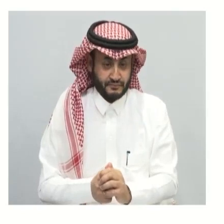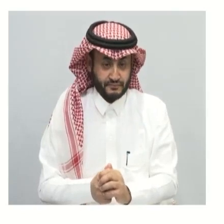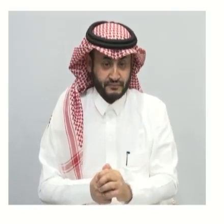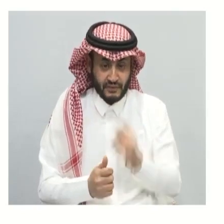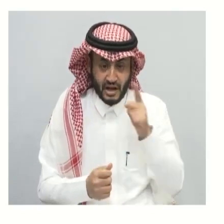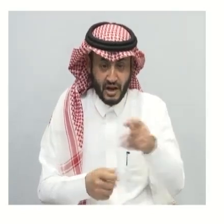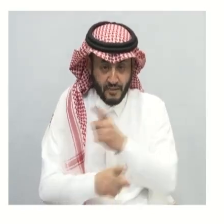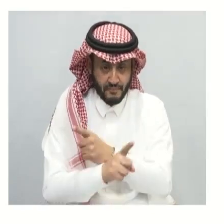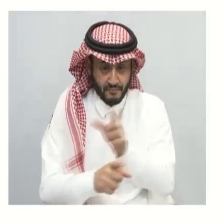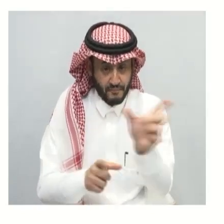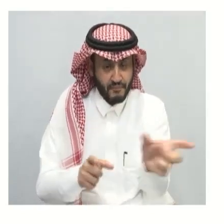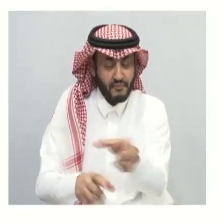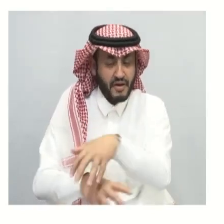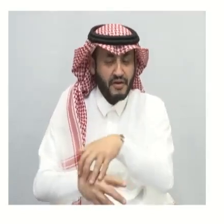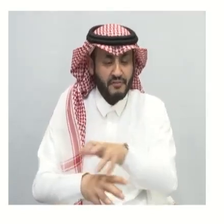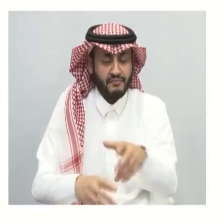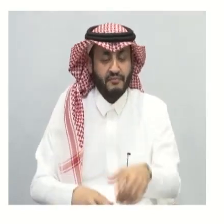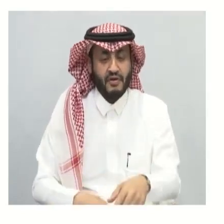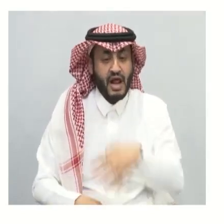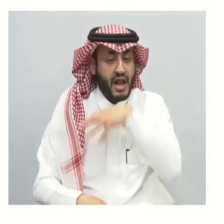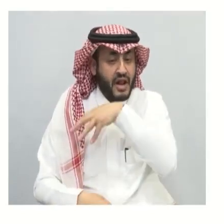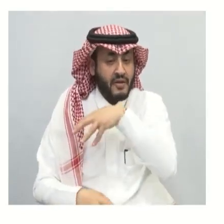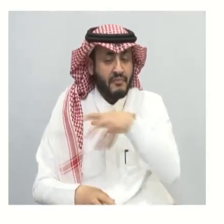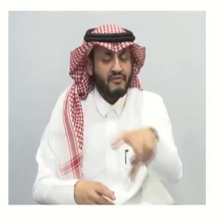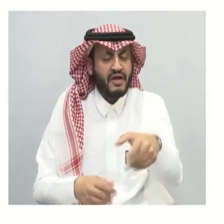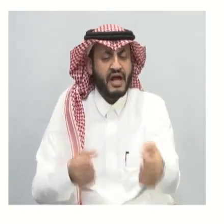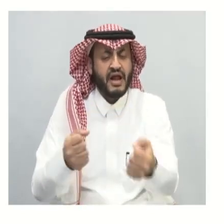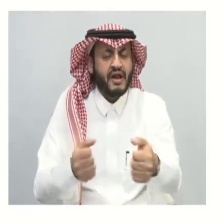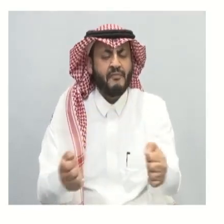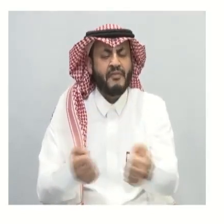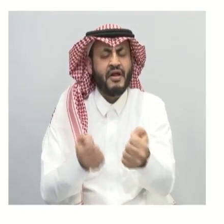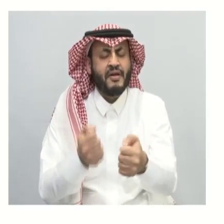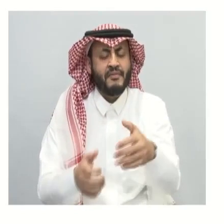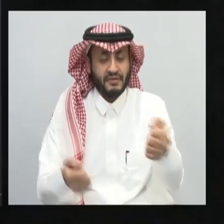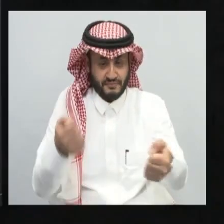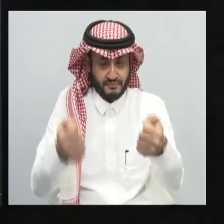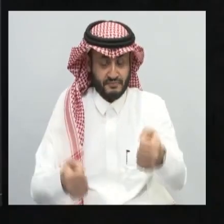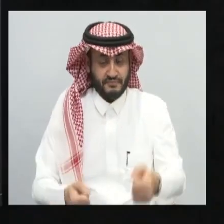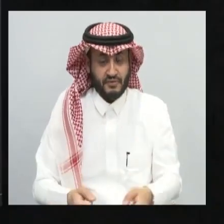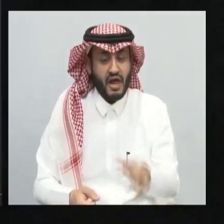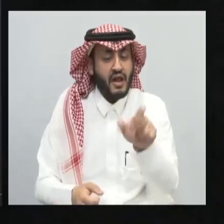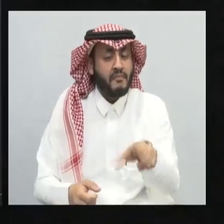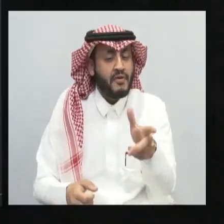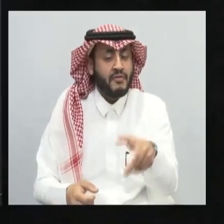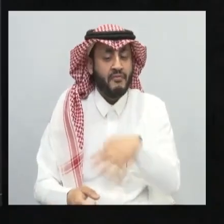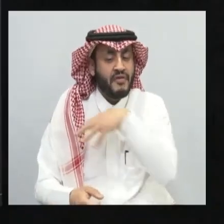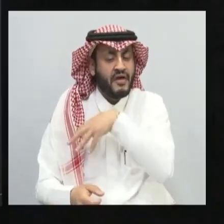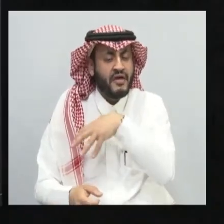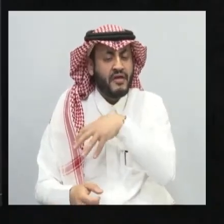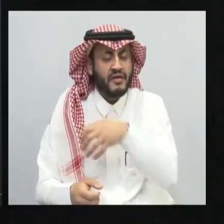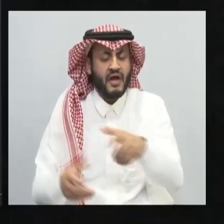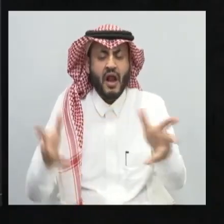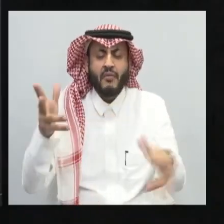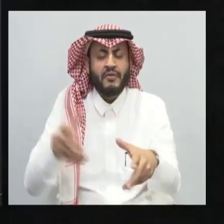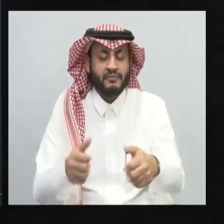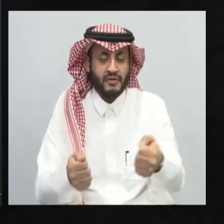with here, my dad had a problem with his car. So the person is dad and the product is the